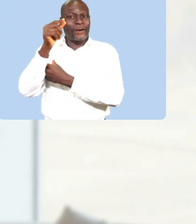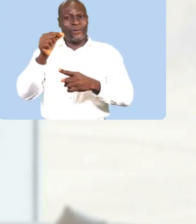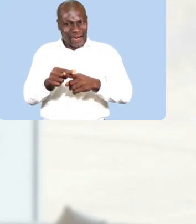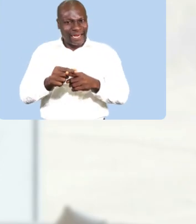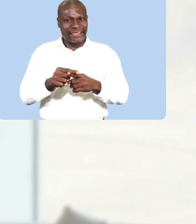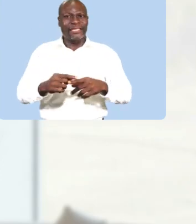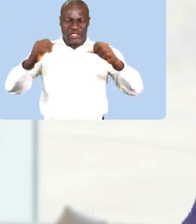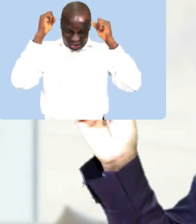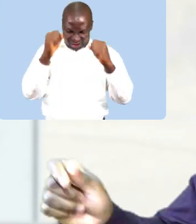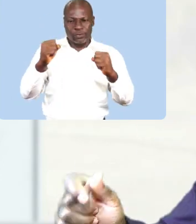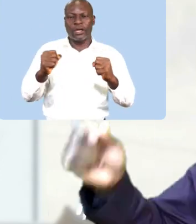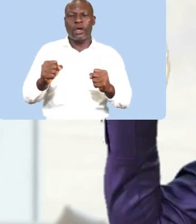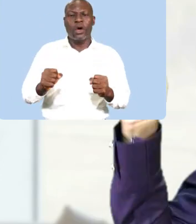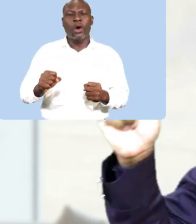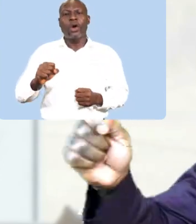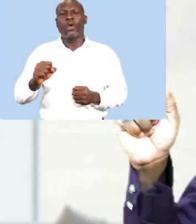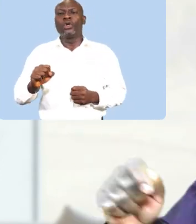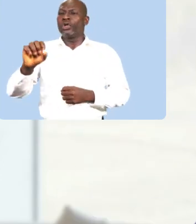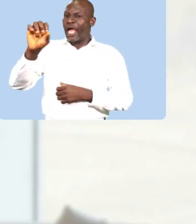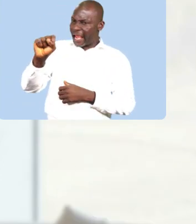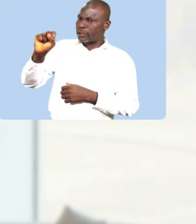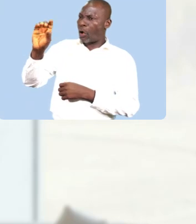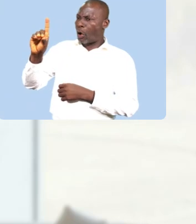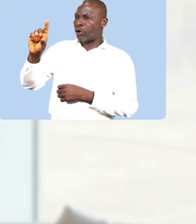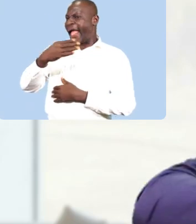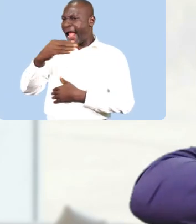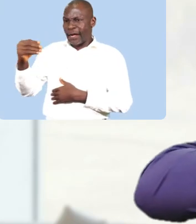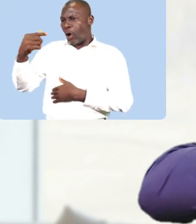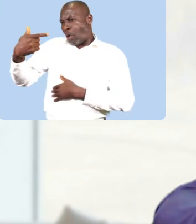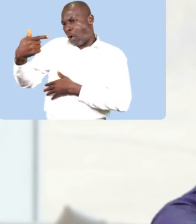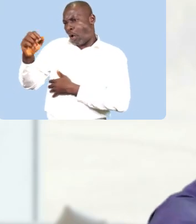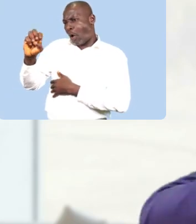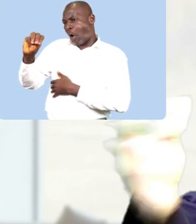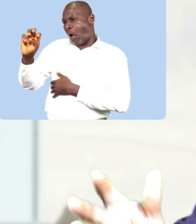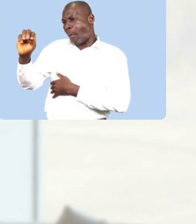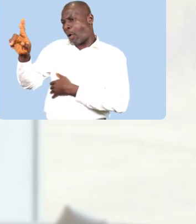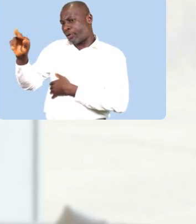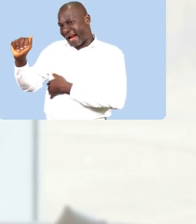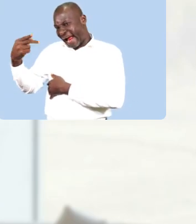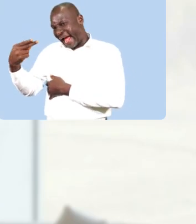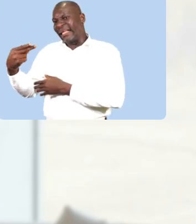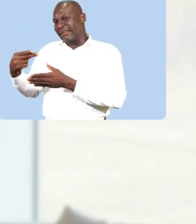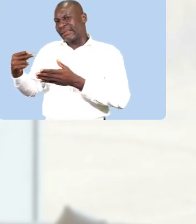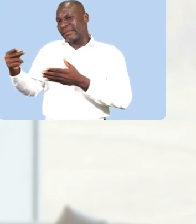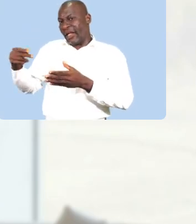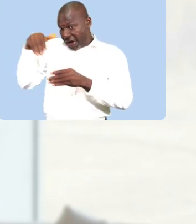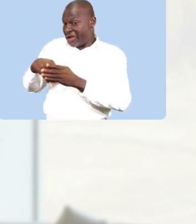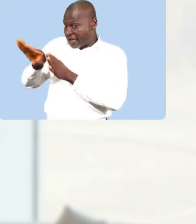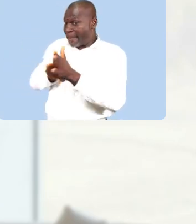den. Sodom, and you go more rat. And the anti, and you bet you will be your Bible. On the other